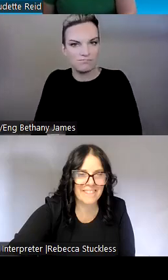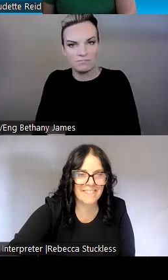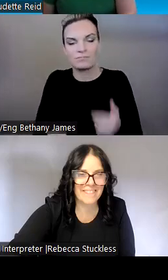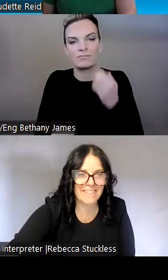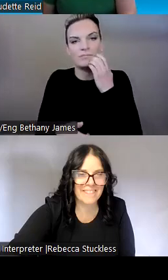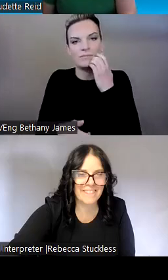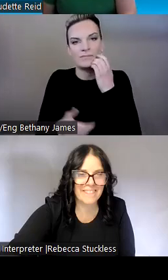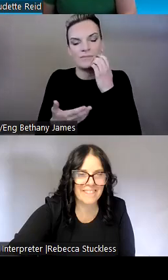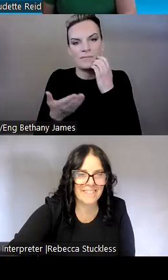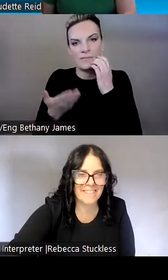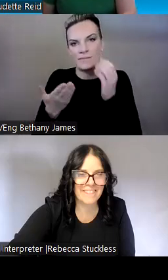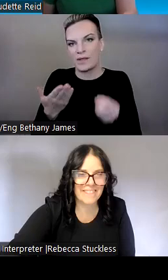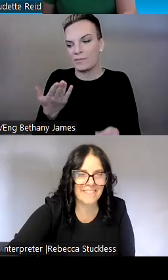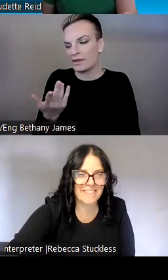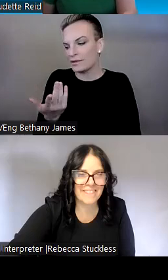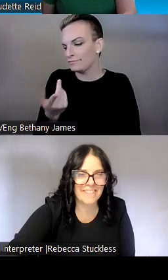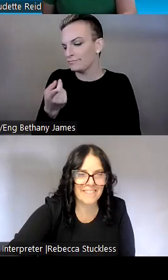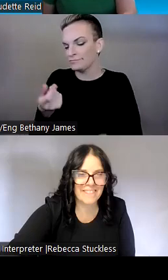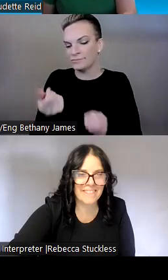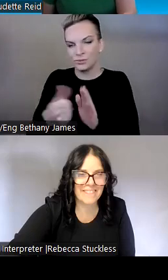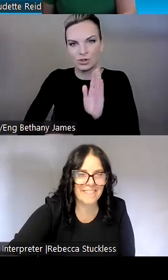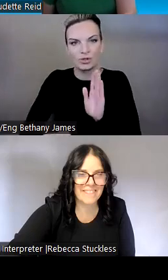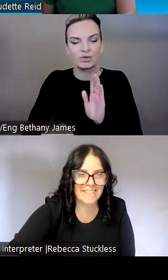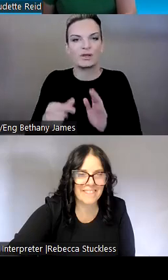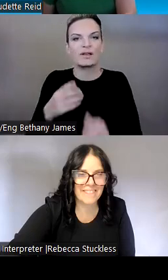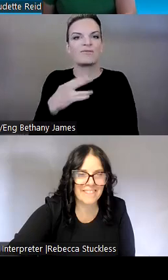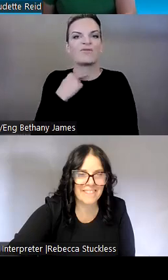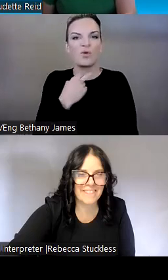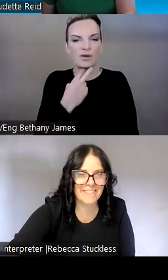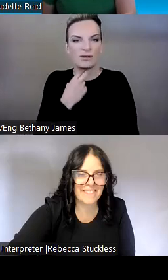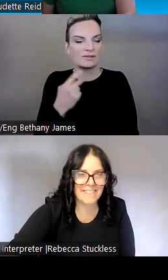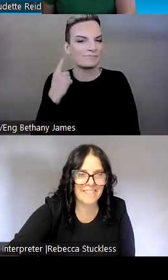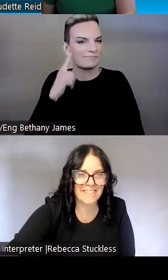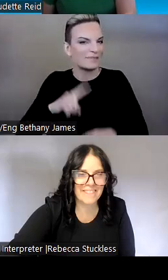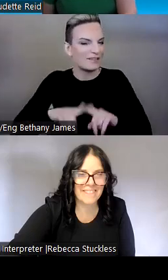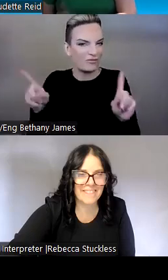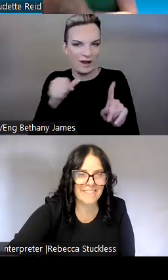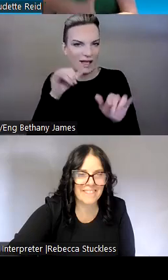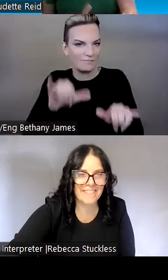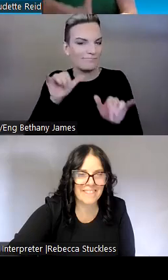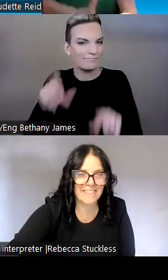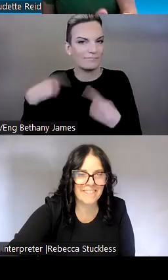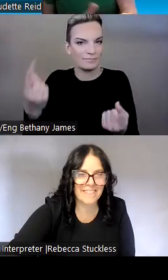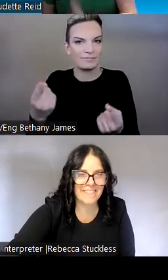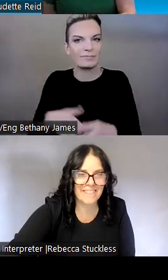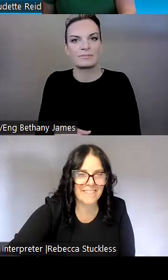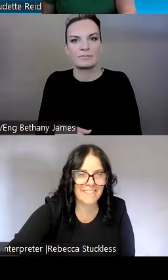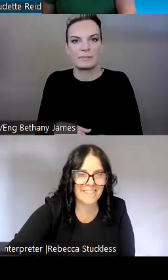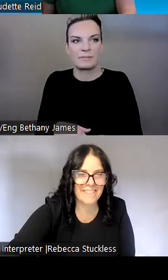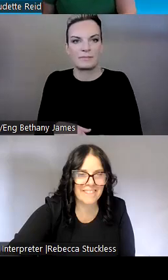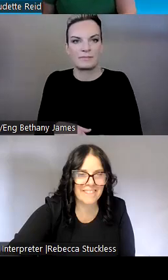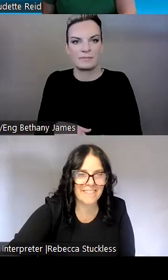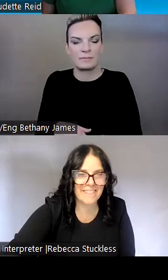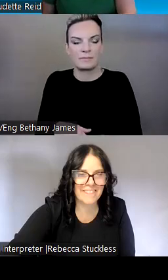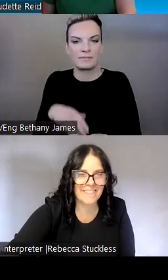having surgery where their voice may be different, or they may need to use a device to help